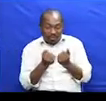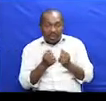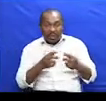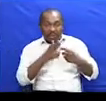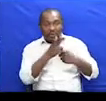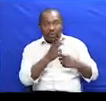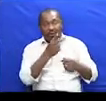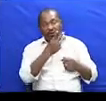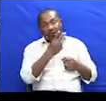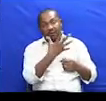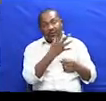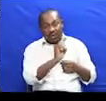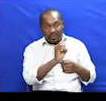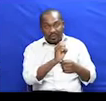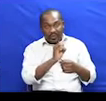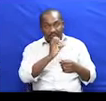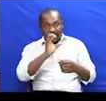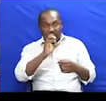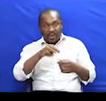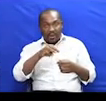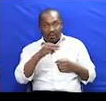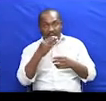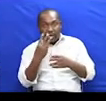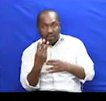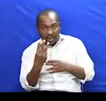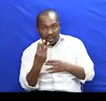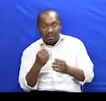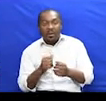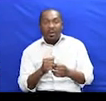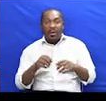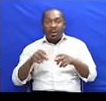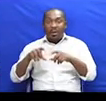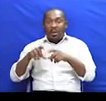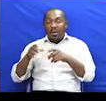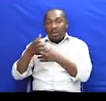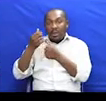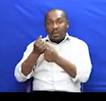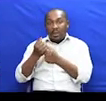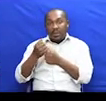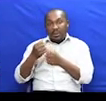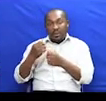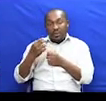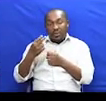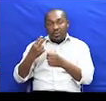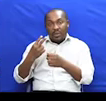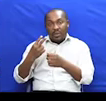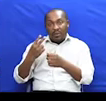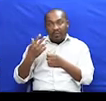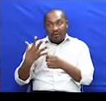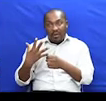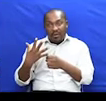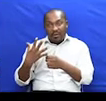cubic centimeter of a solution. Then they took, out of this, they took only 25 cubic centimeter of a